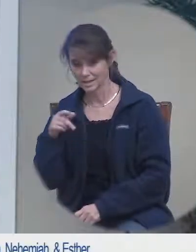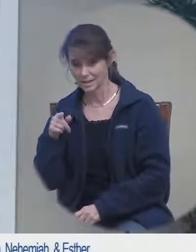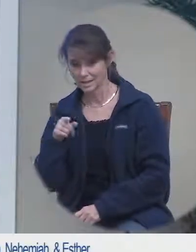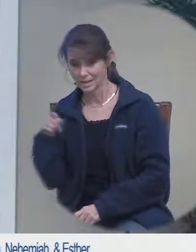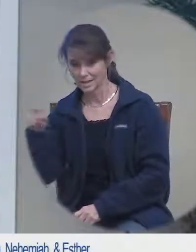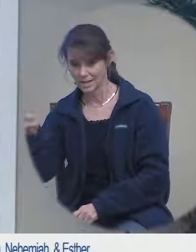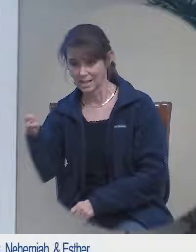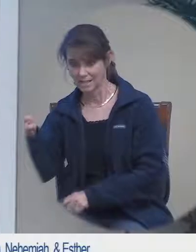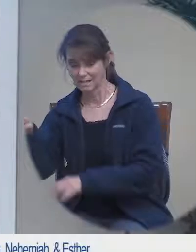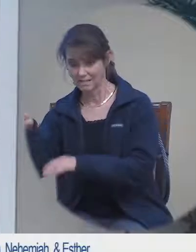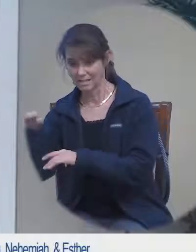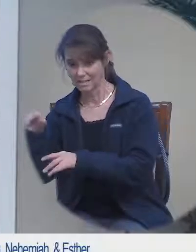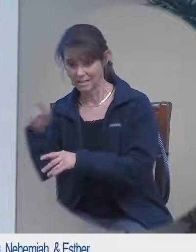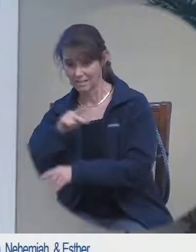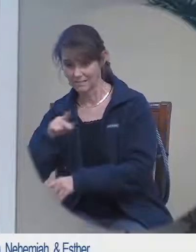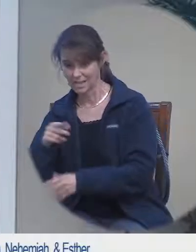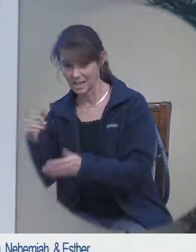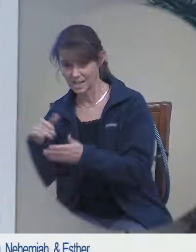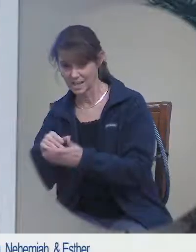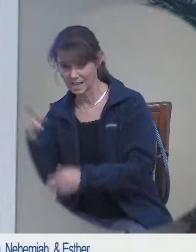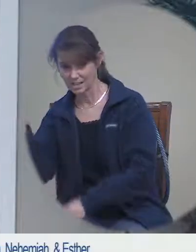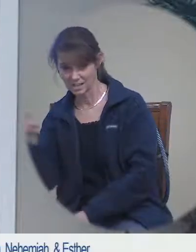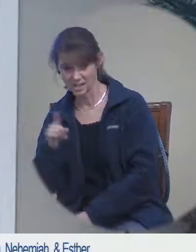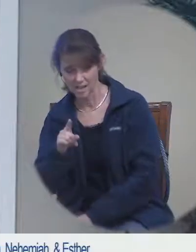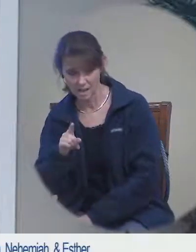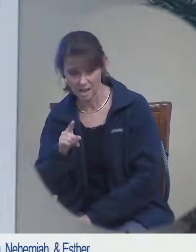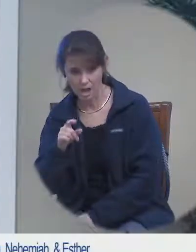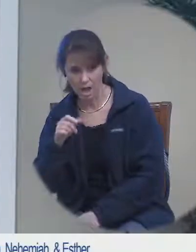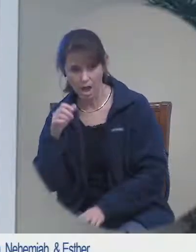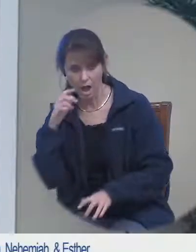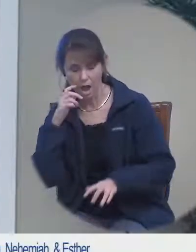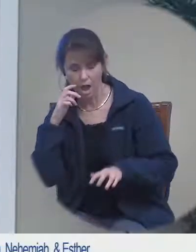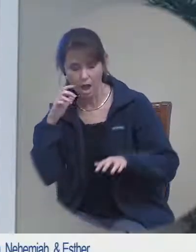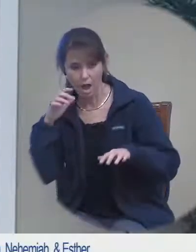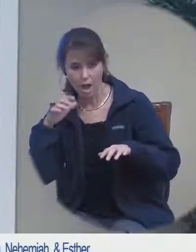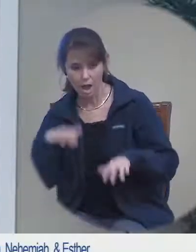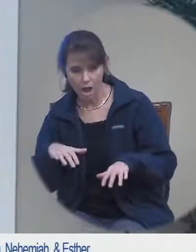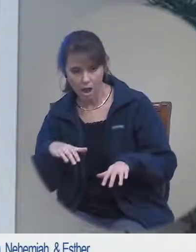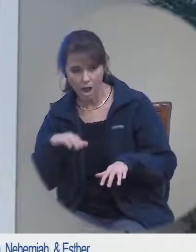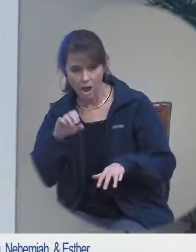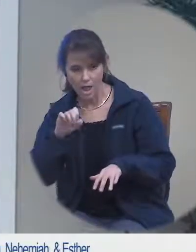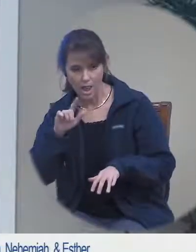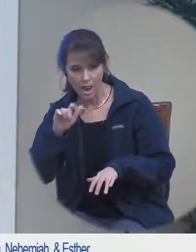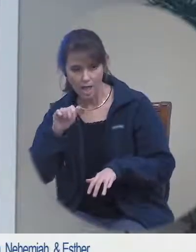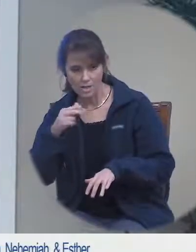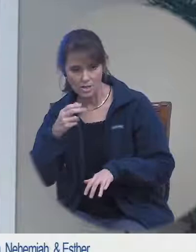I learned about the evil that Eliashib had done for Tobiah.